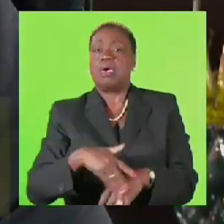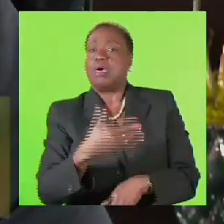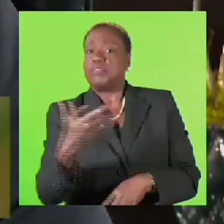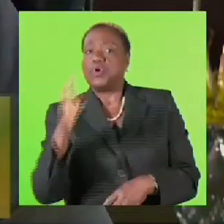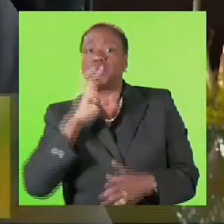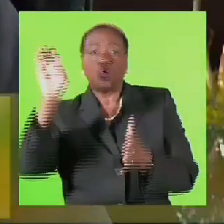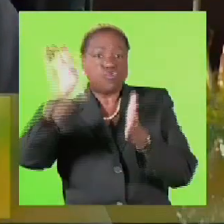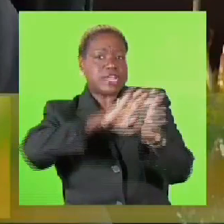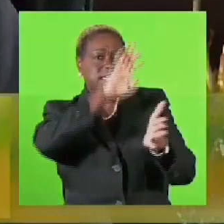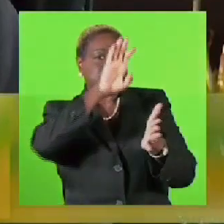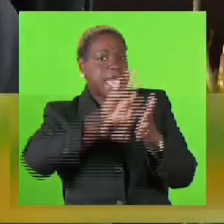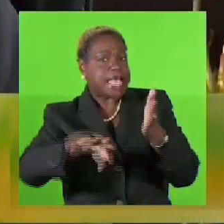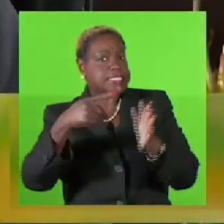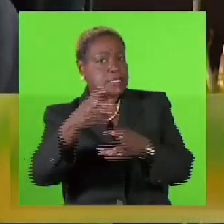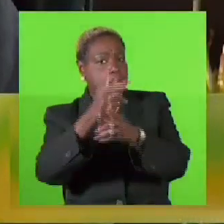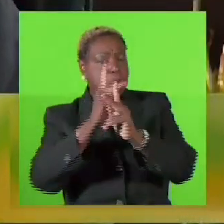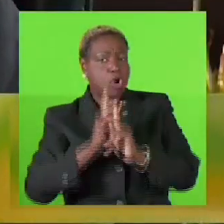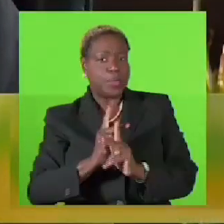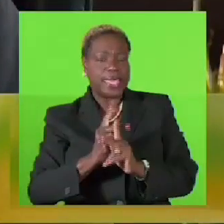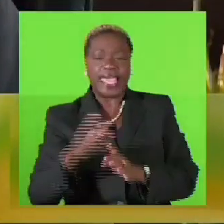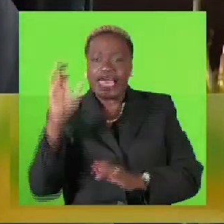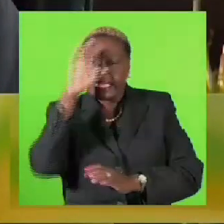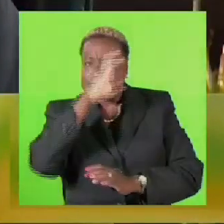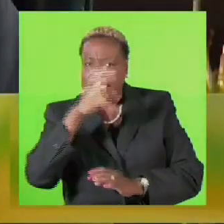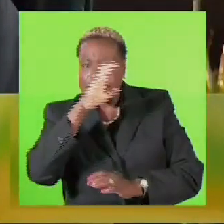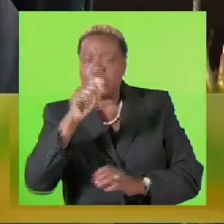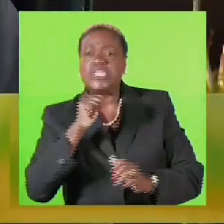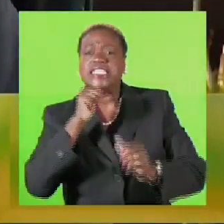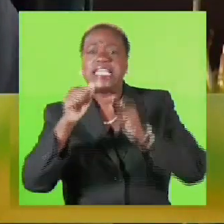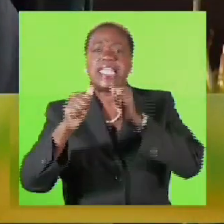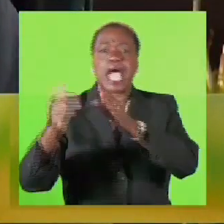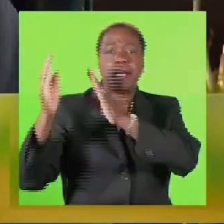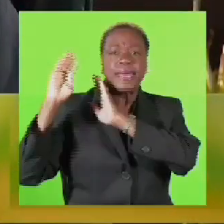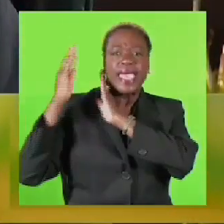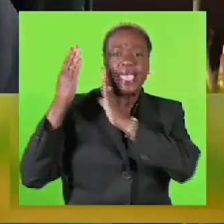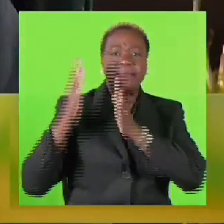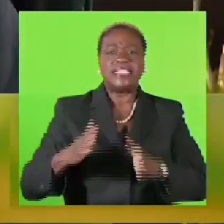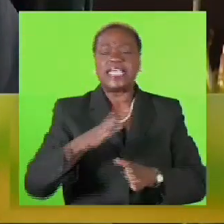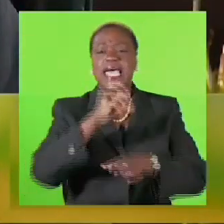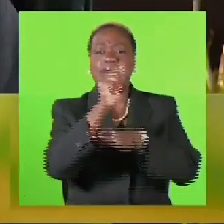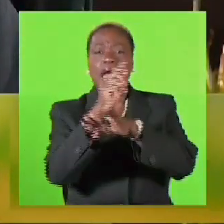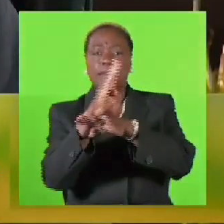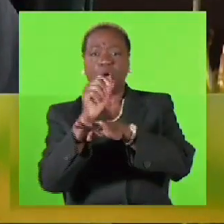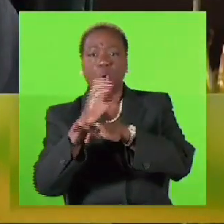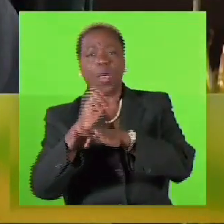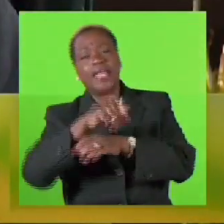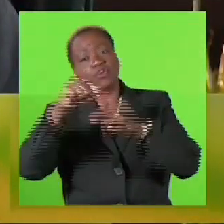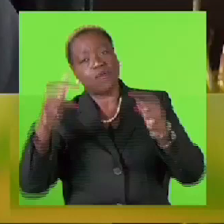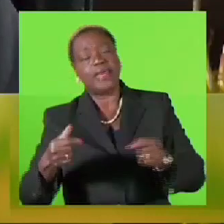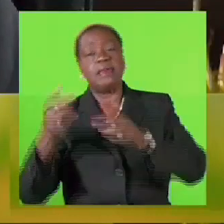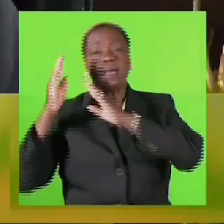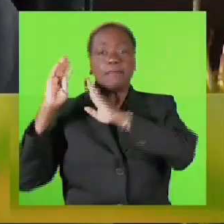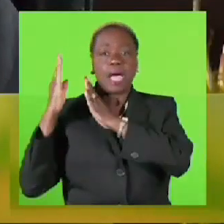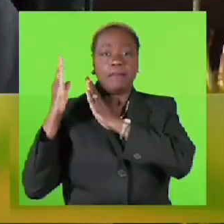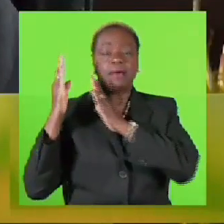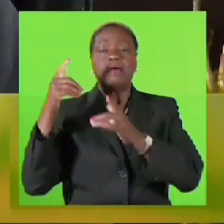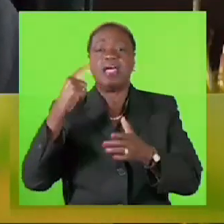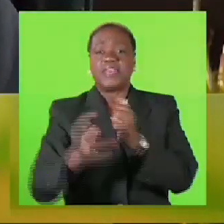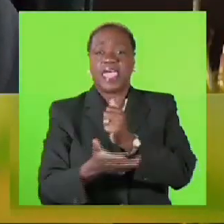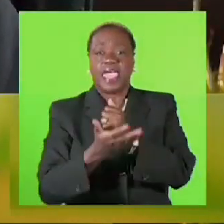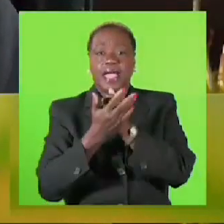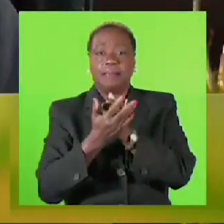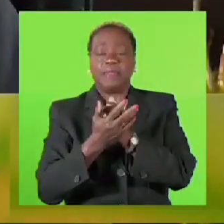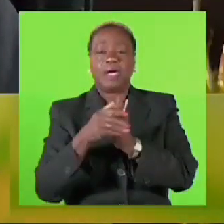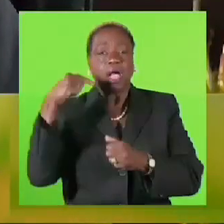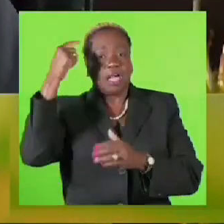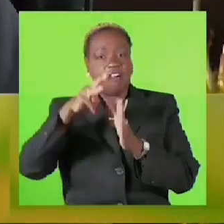Those who criticize the borrowing seek to deny Bahamians in Abaco and Grand Bahama the help